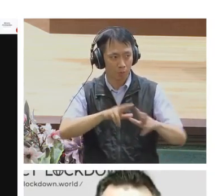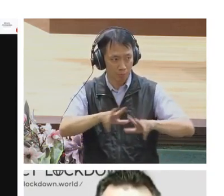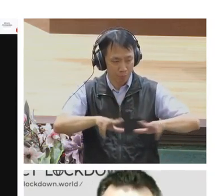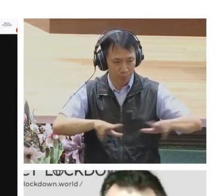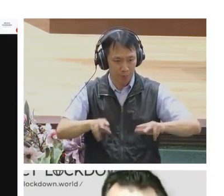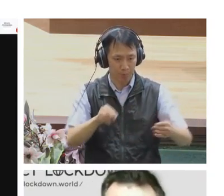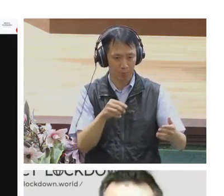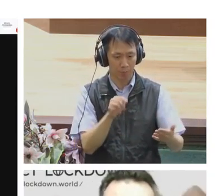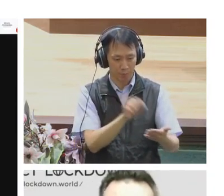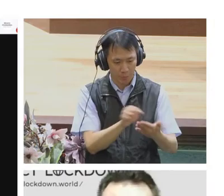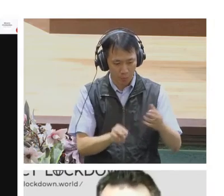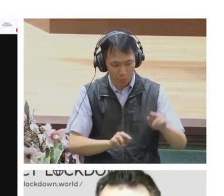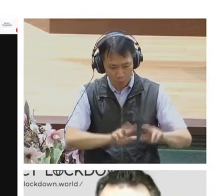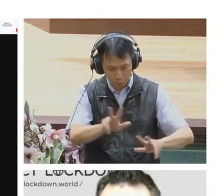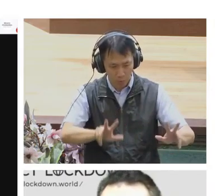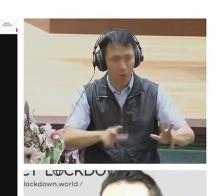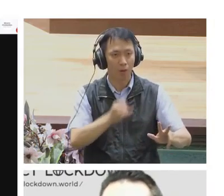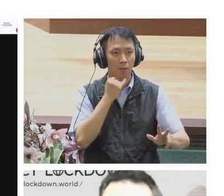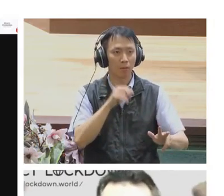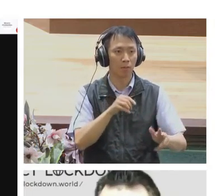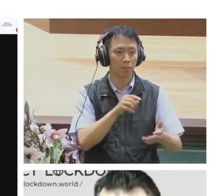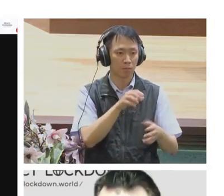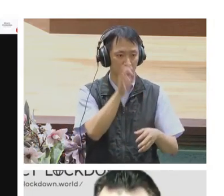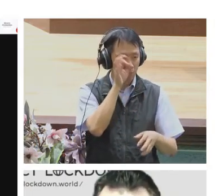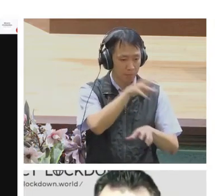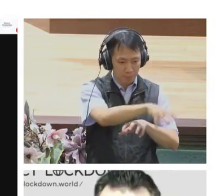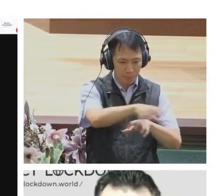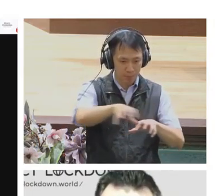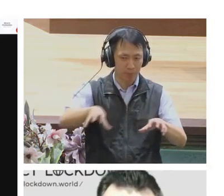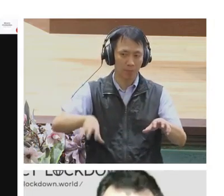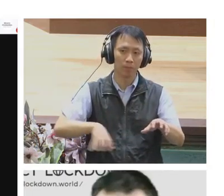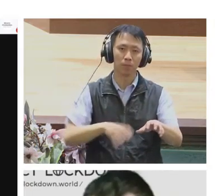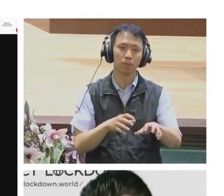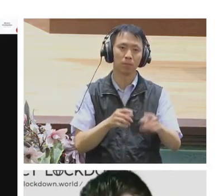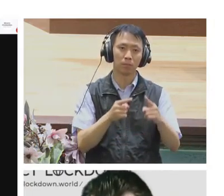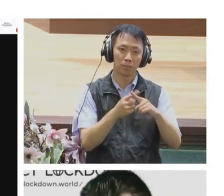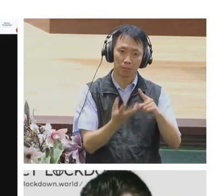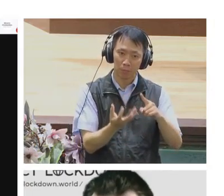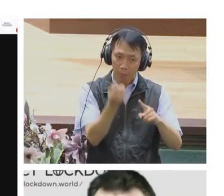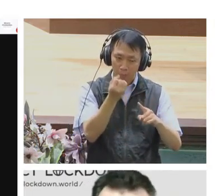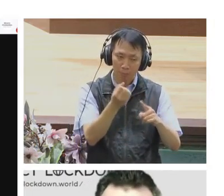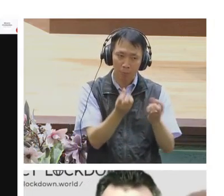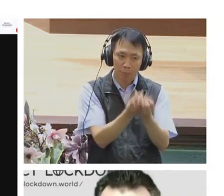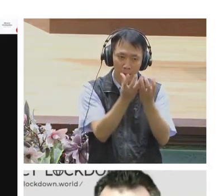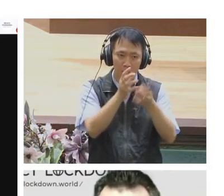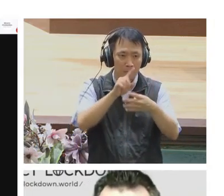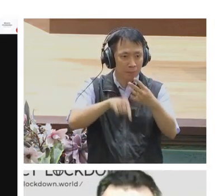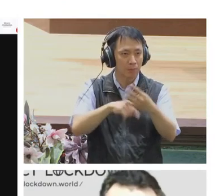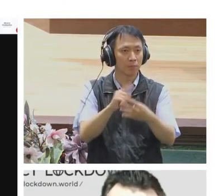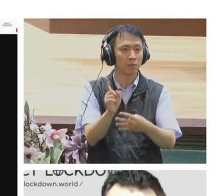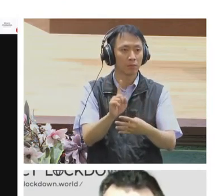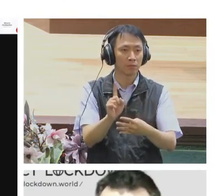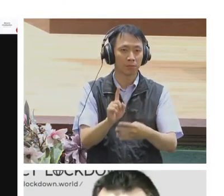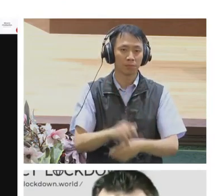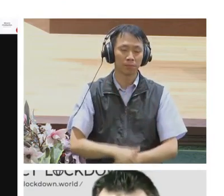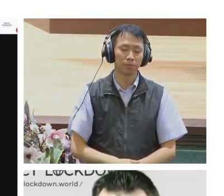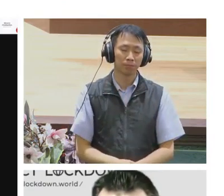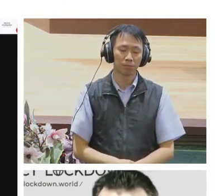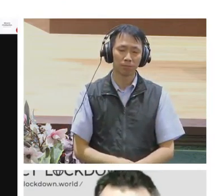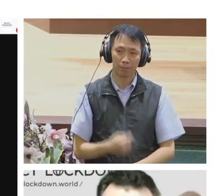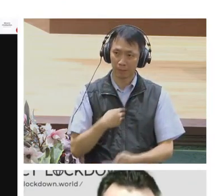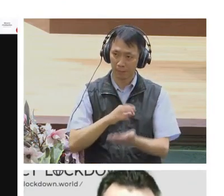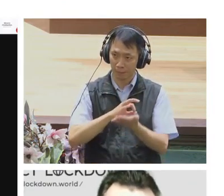on in terms of the different human rights around the world. And we do that using government sources. We try to